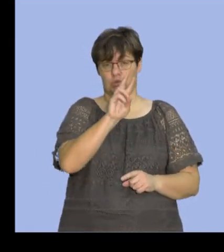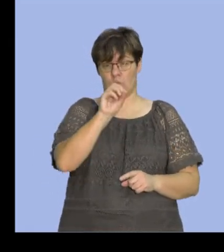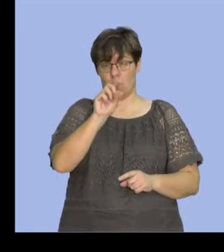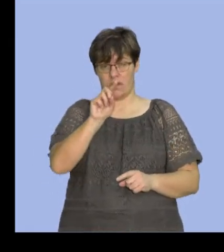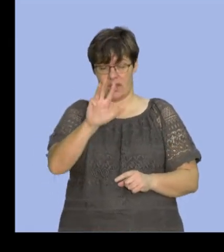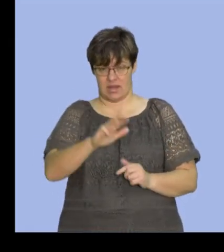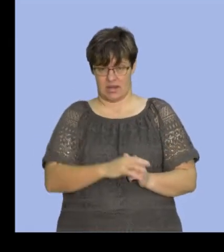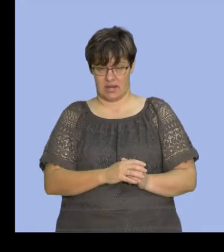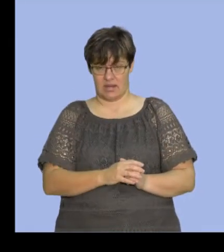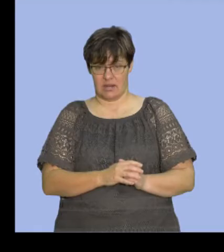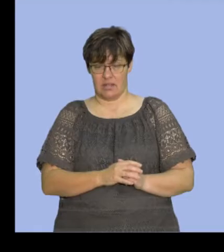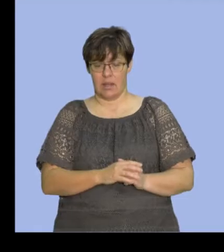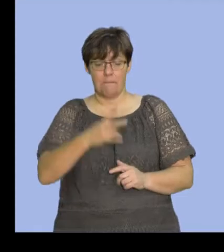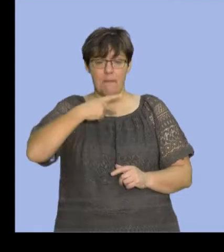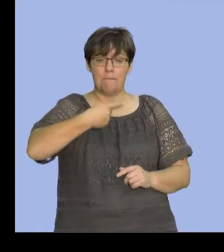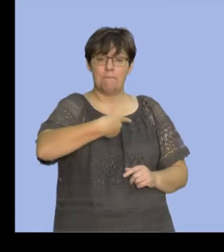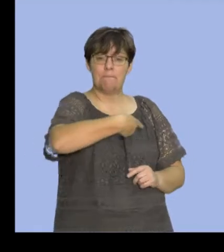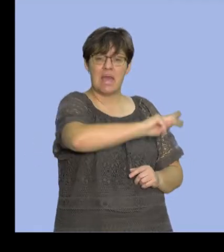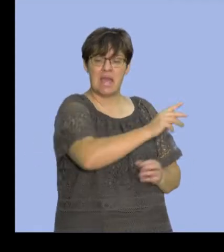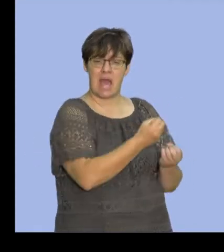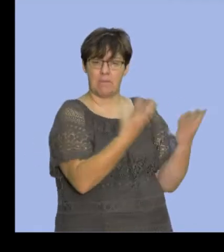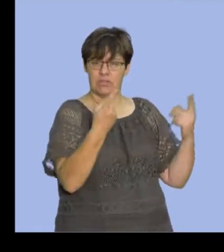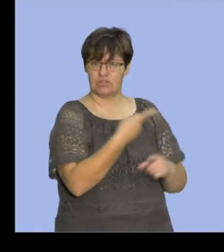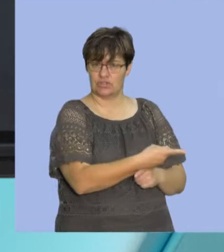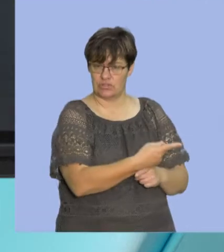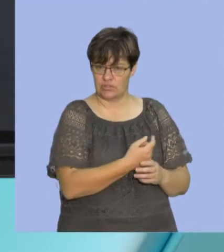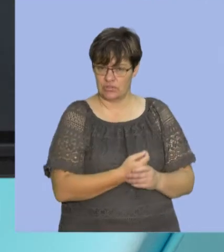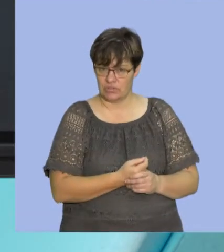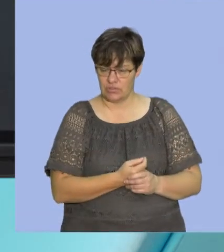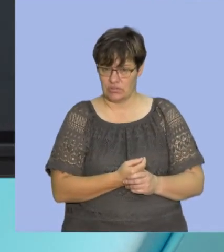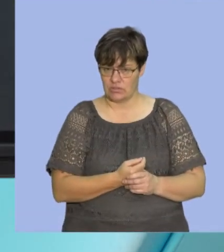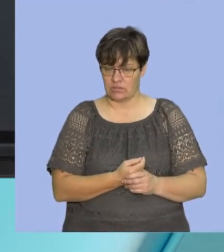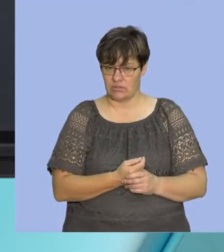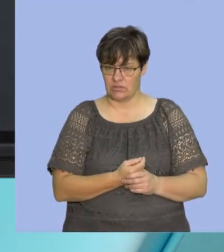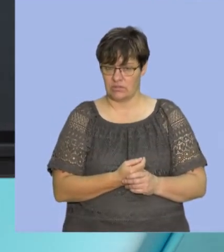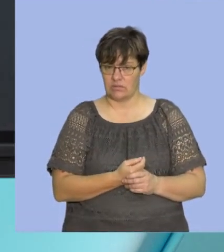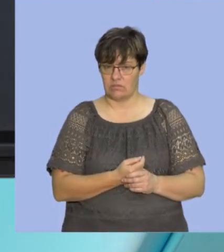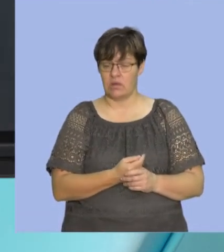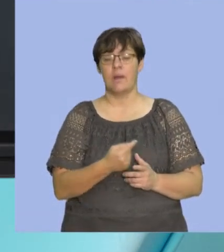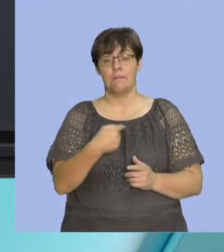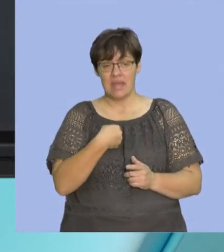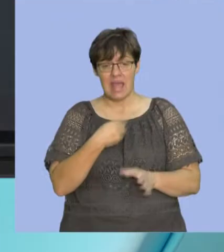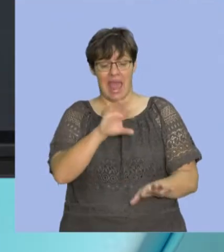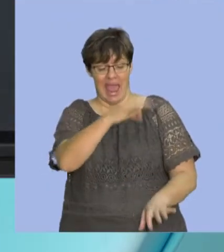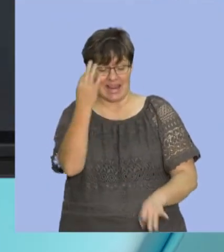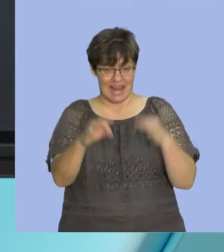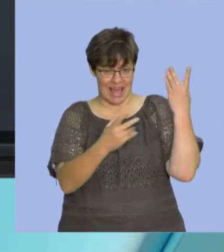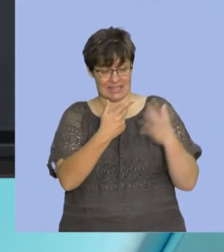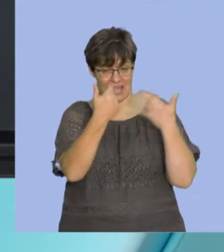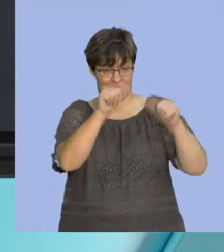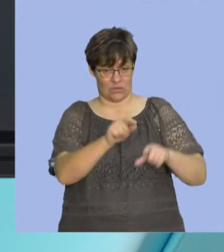How much was paid to them? Okay, so obviously you have to analyze the